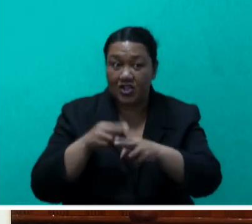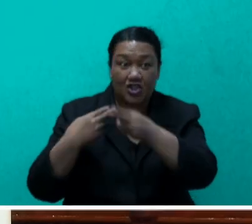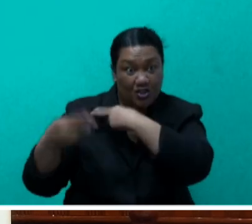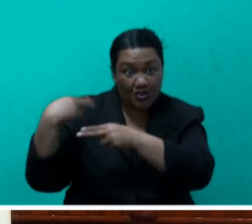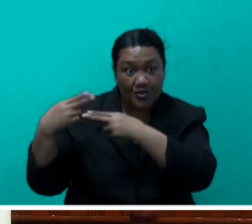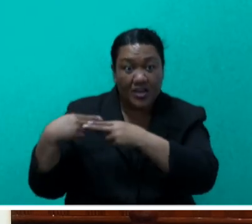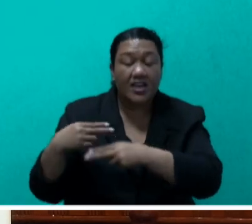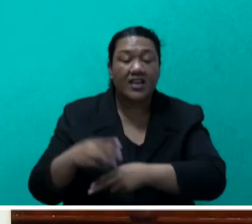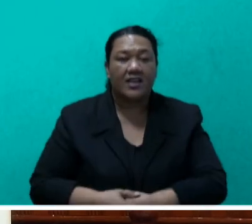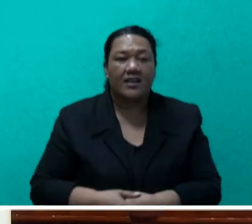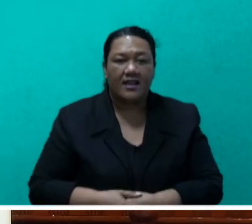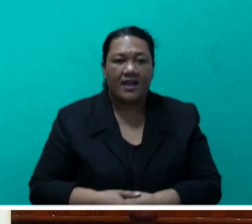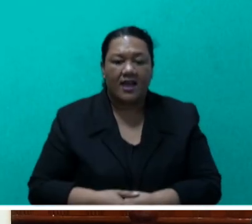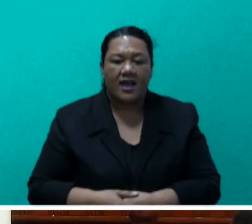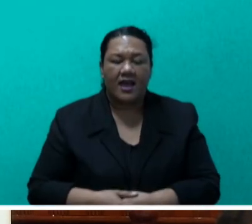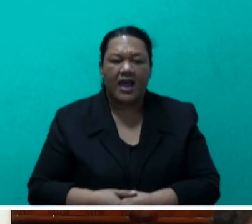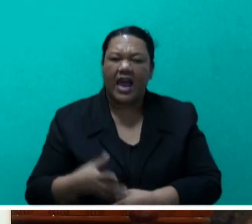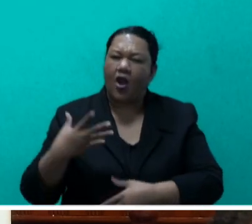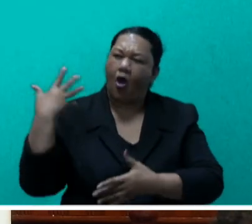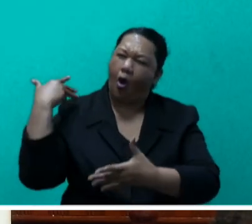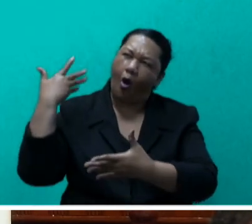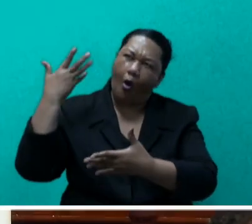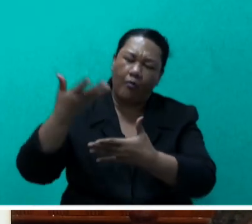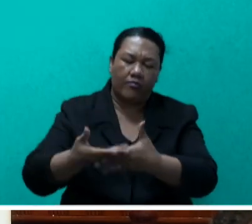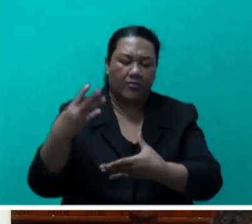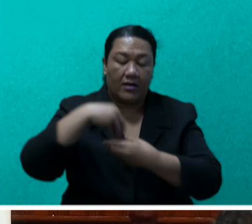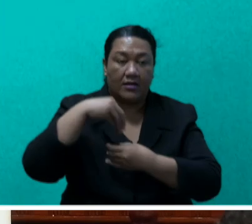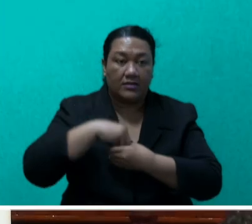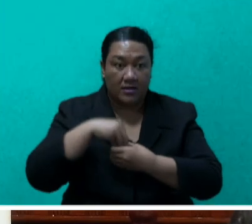people's heritage, and culture is at the Fiji Museum.